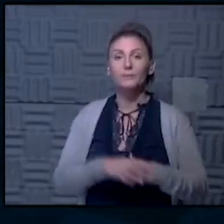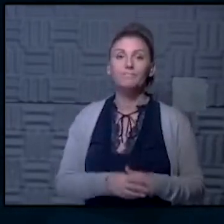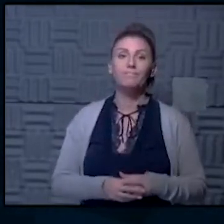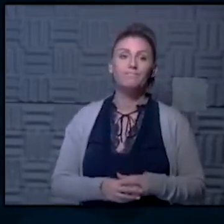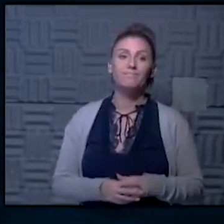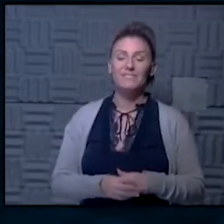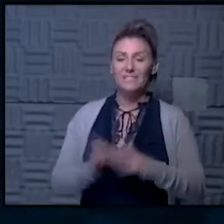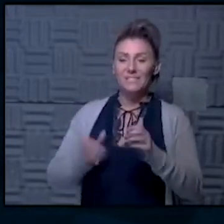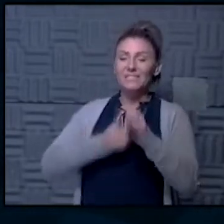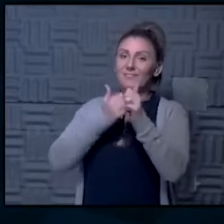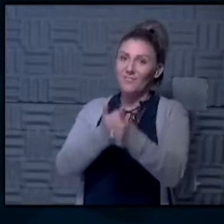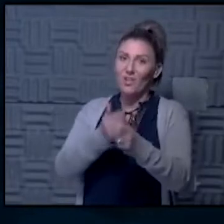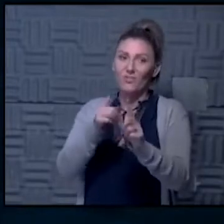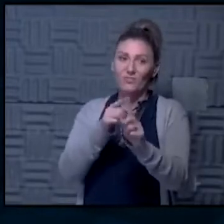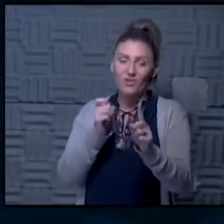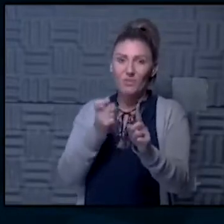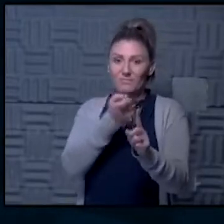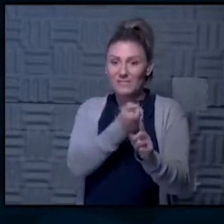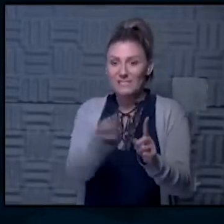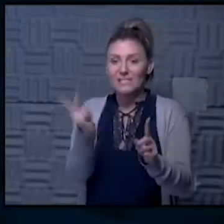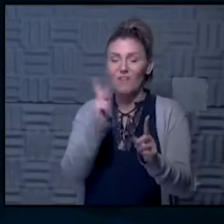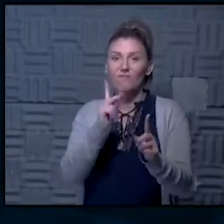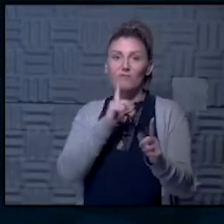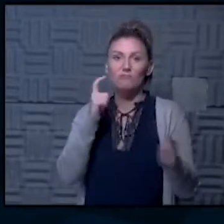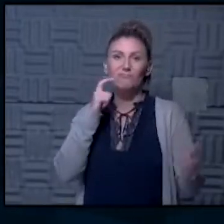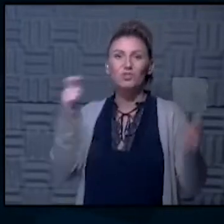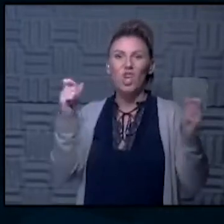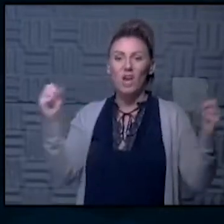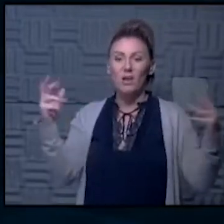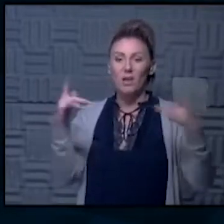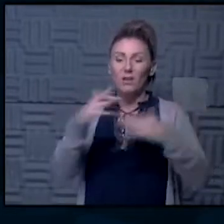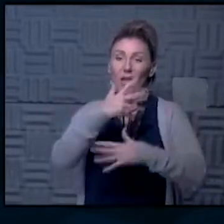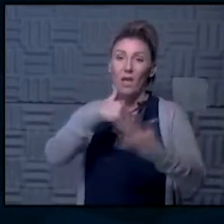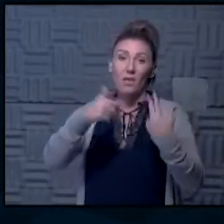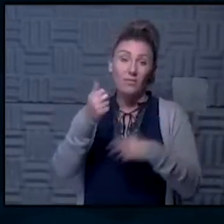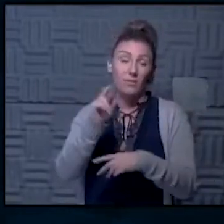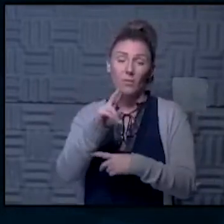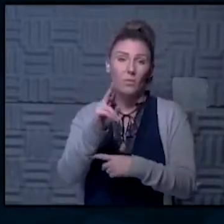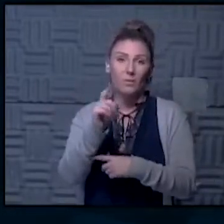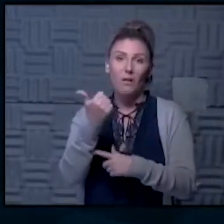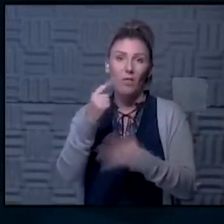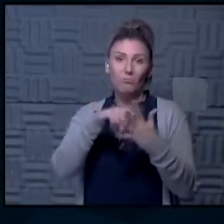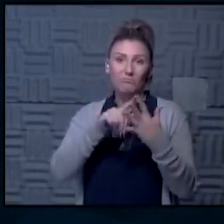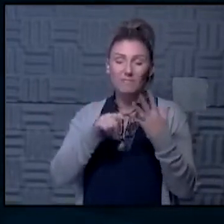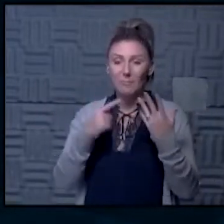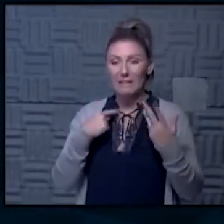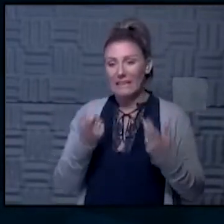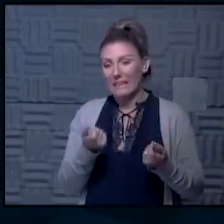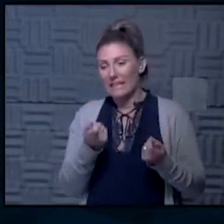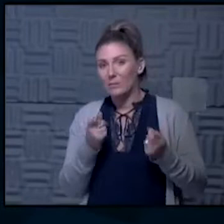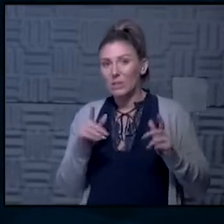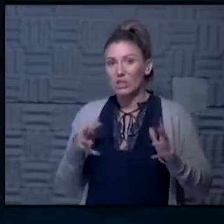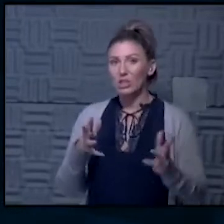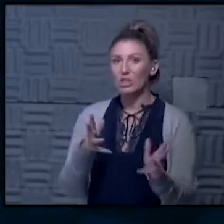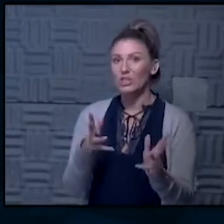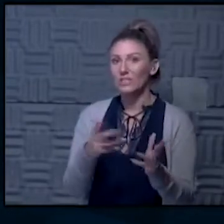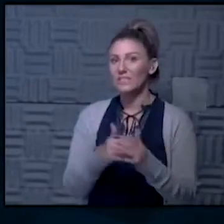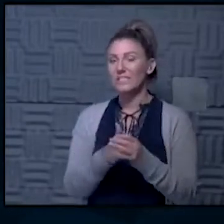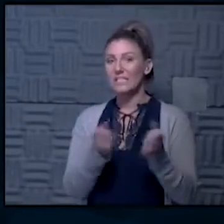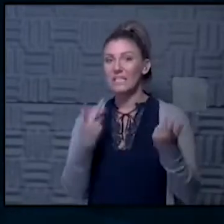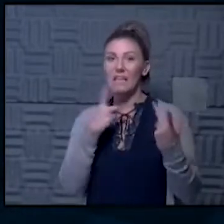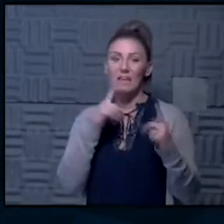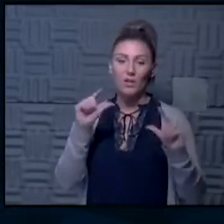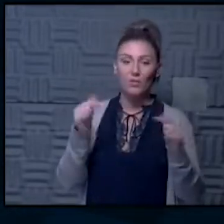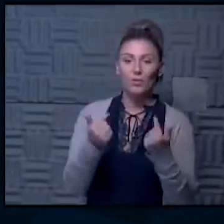to be followed by several large gatherings of some sort or the other. So, I'm a little nervous, at least right now. A lot of the group gatherings